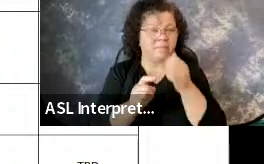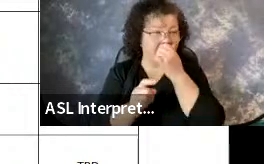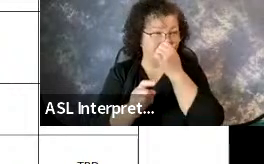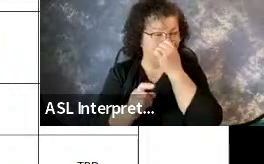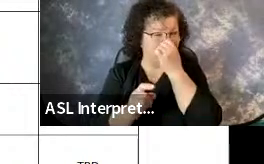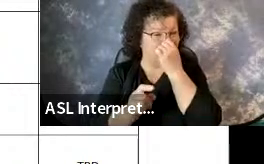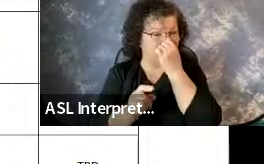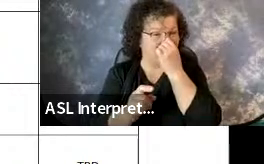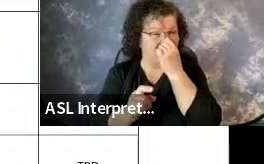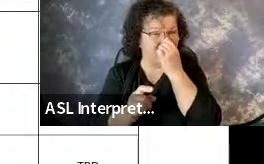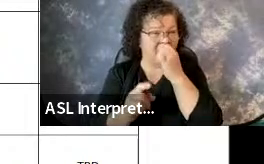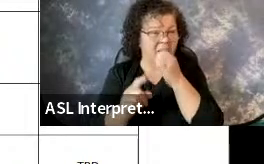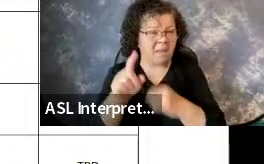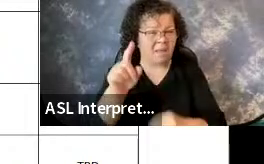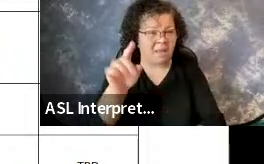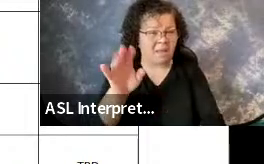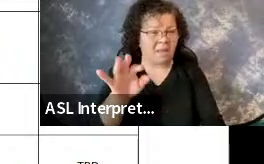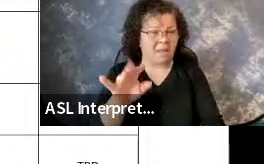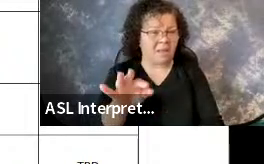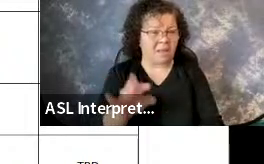MA 20,